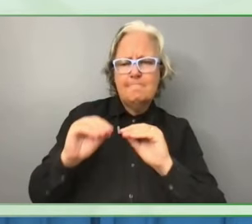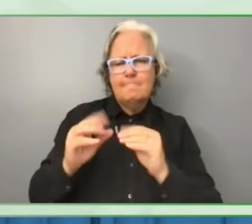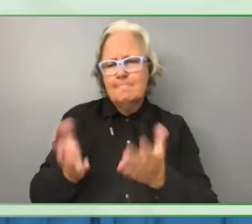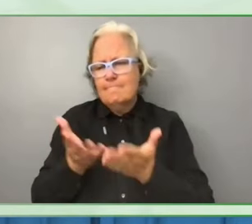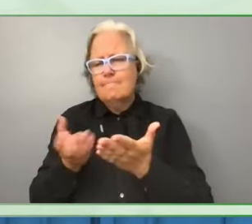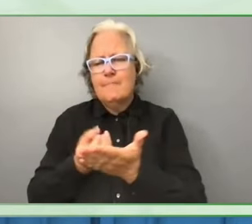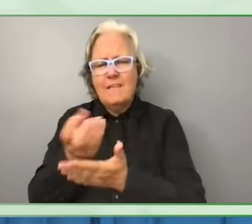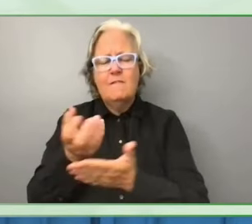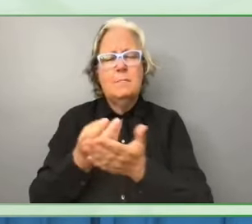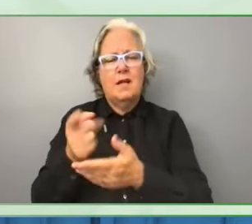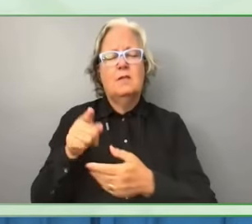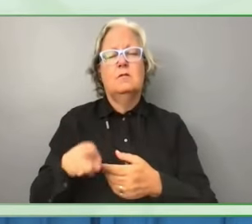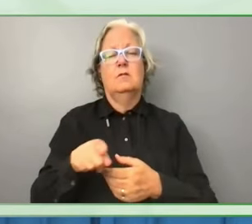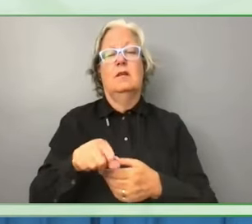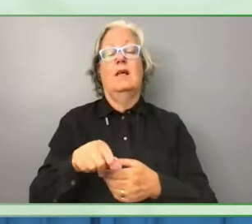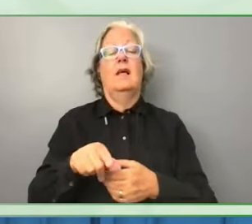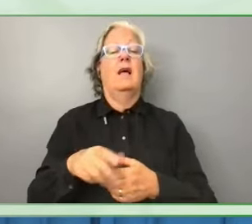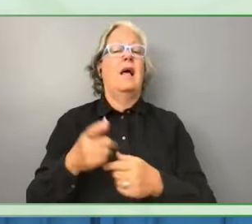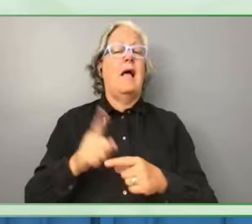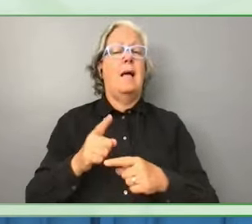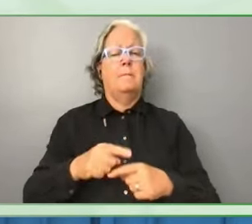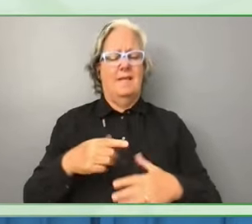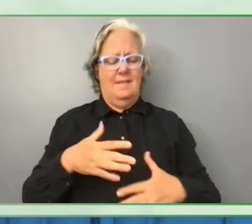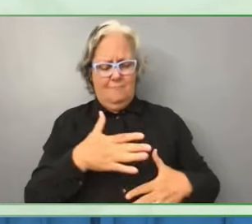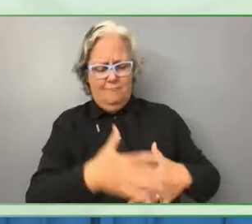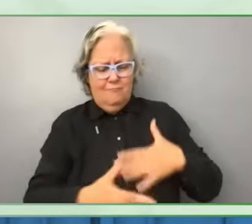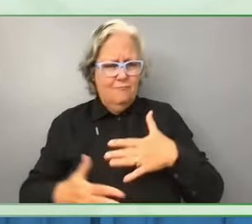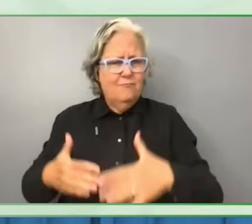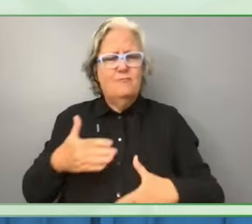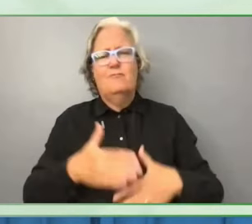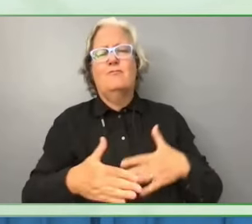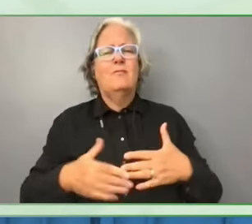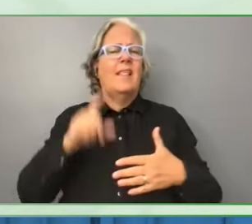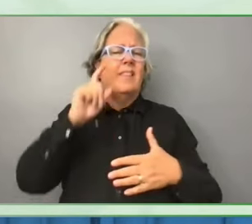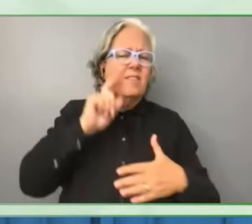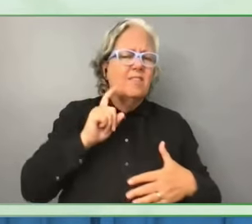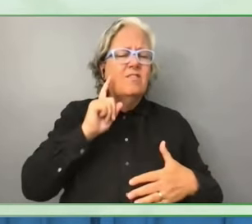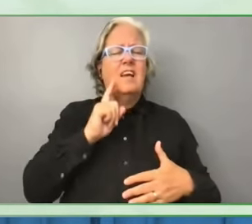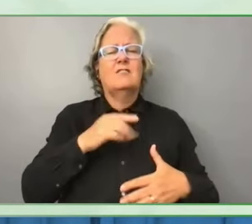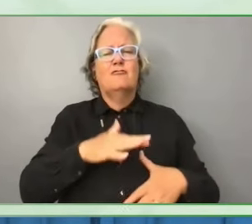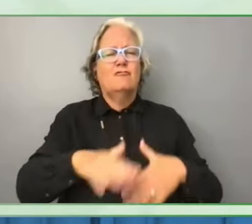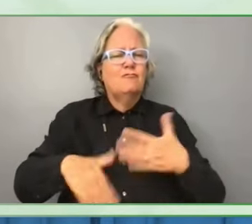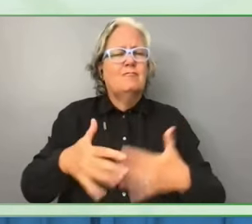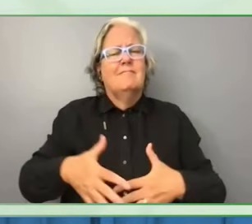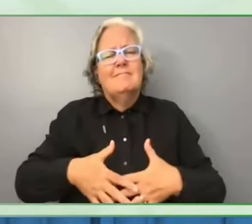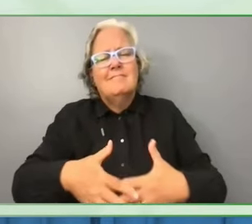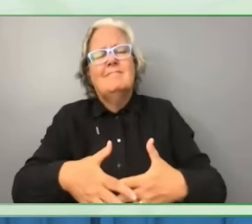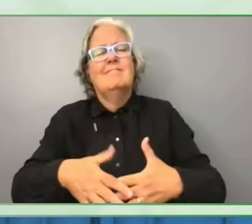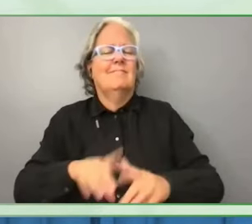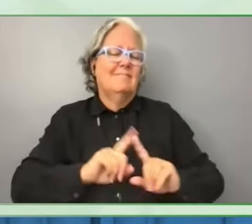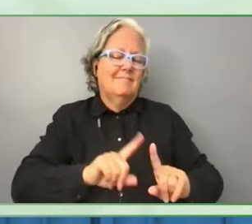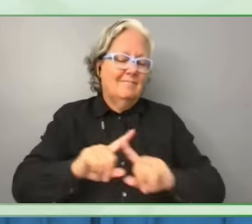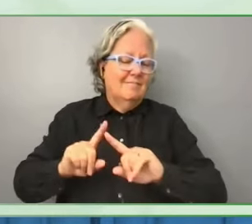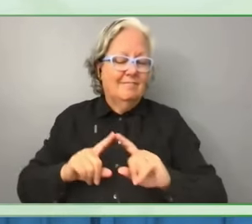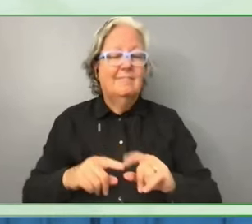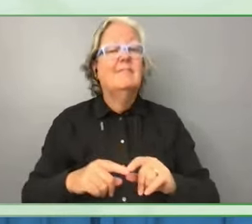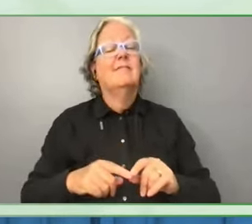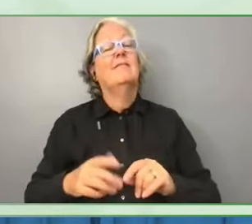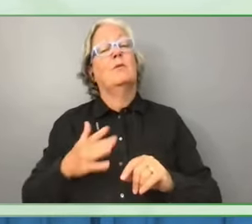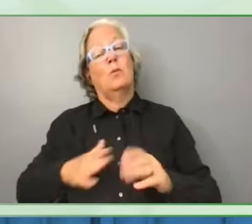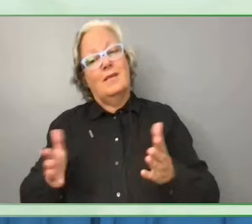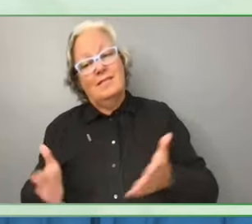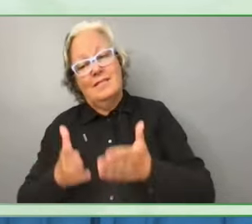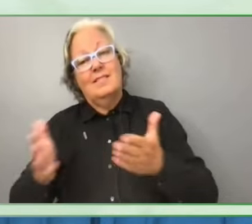It was an honor to be invited to talk about My Body is Mine project that encourages children and young people with disability and affected